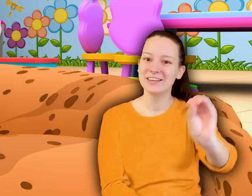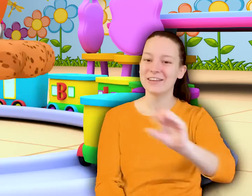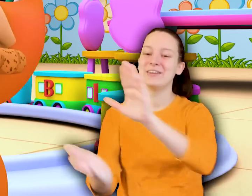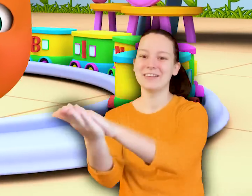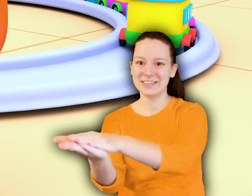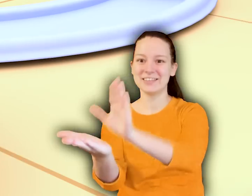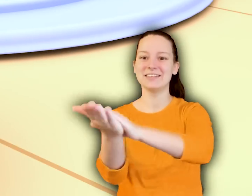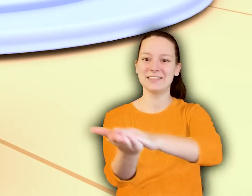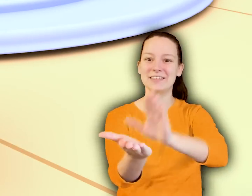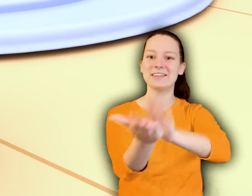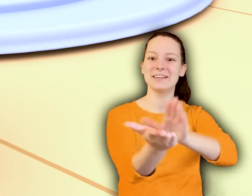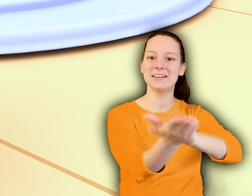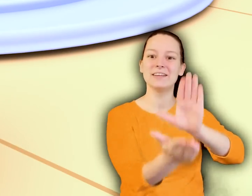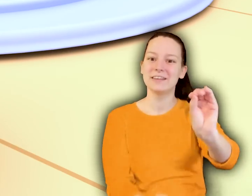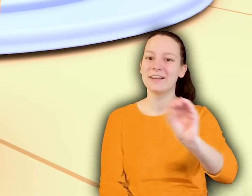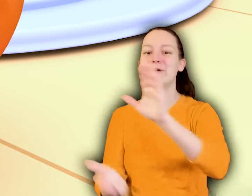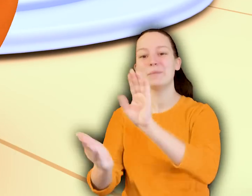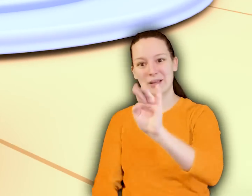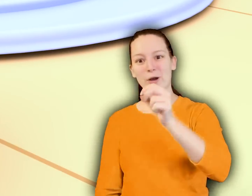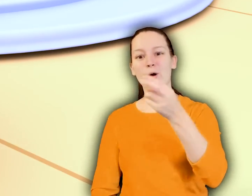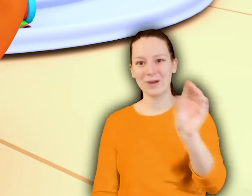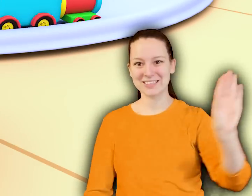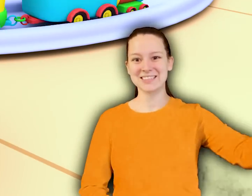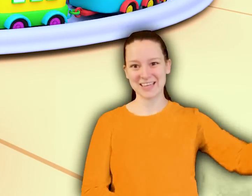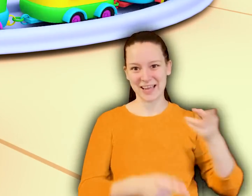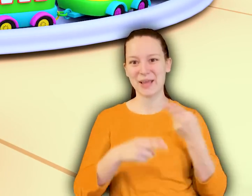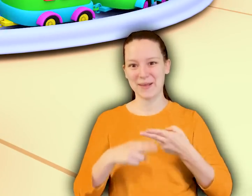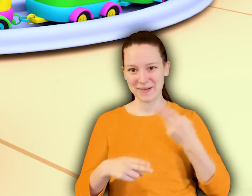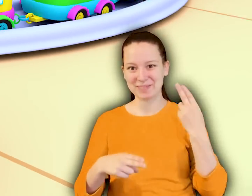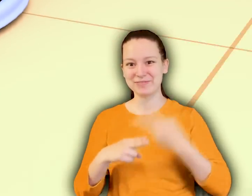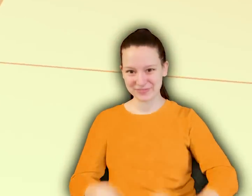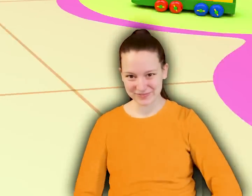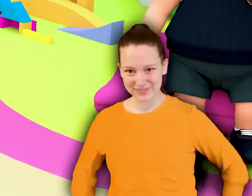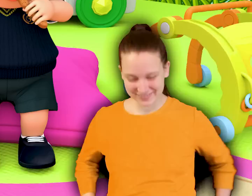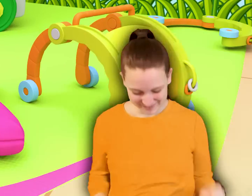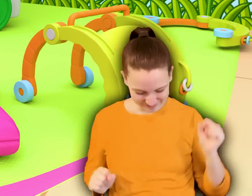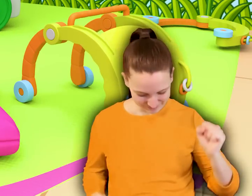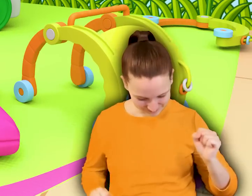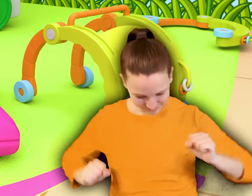oh oh oh and Bingo was his